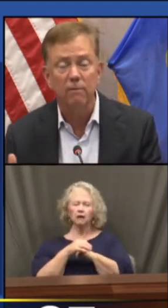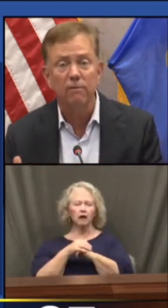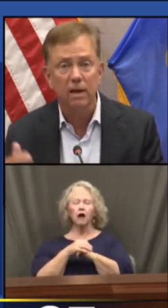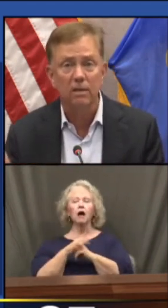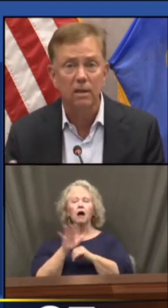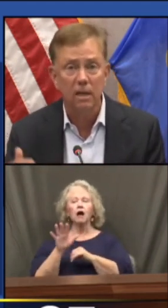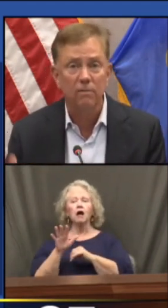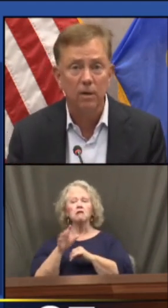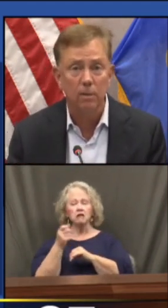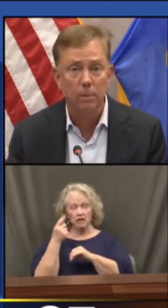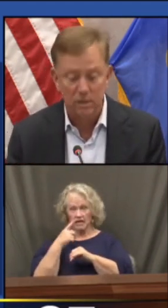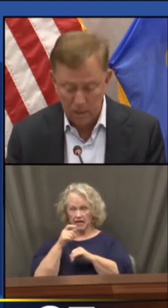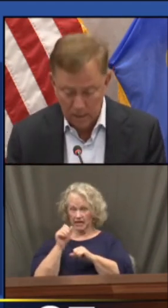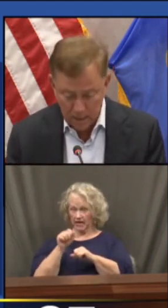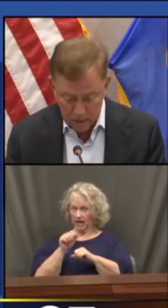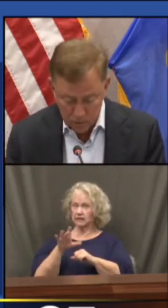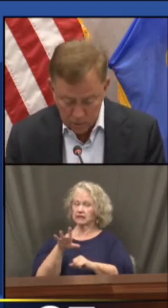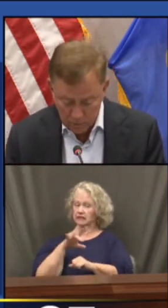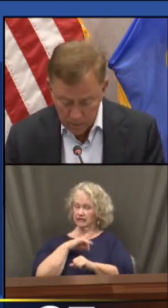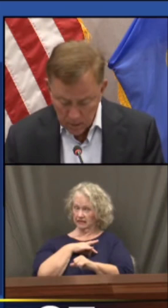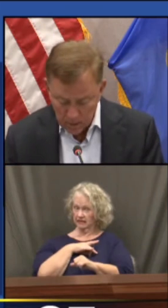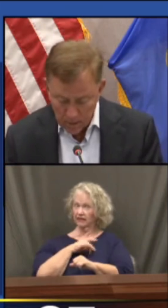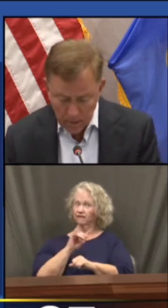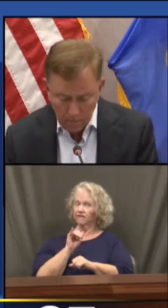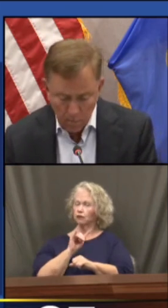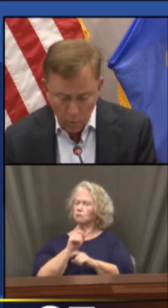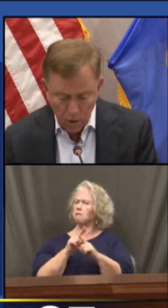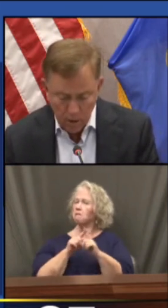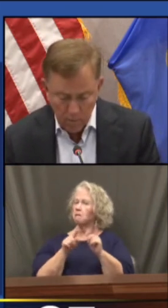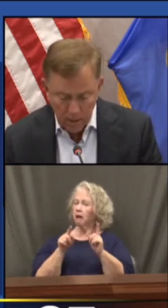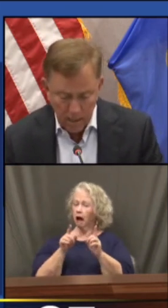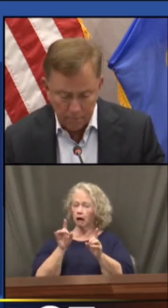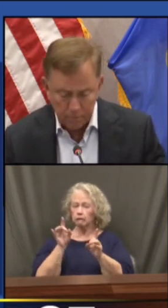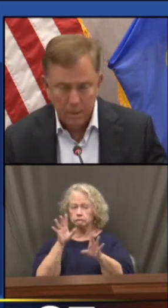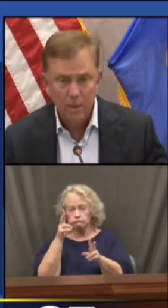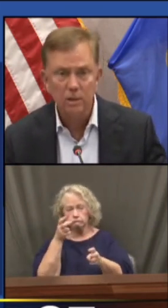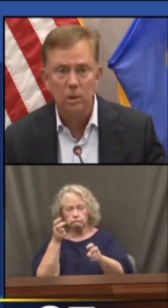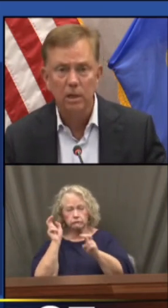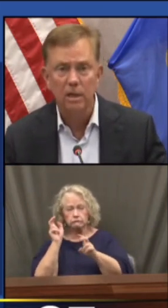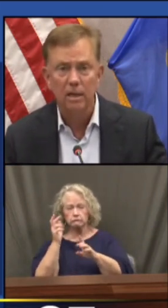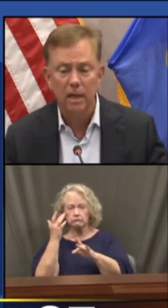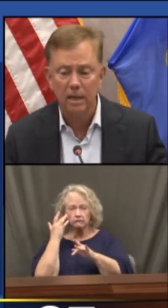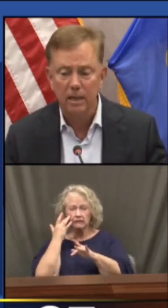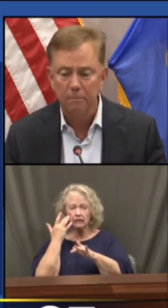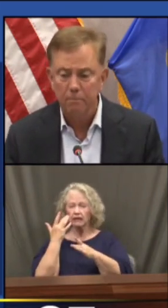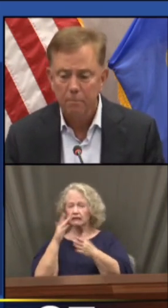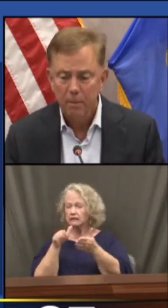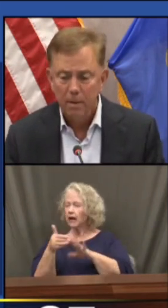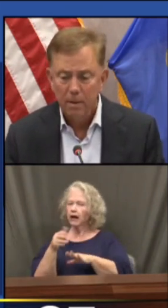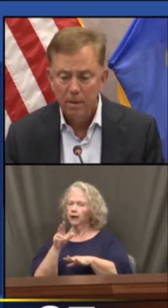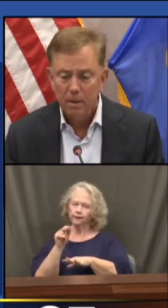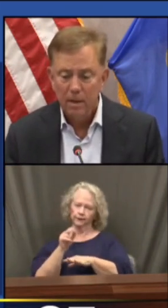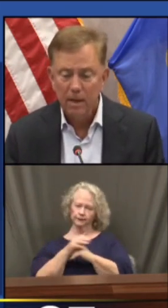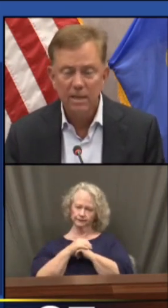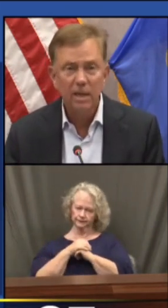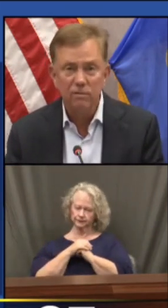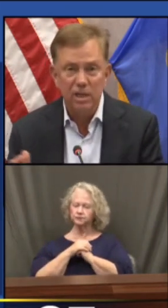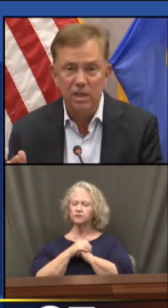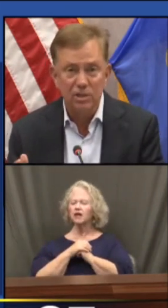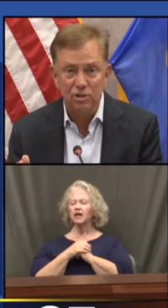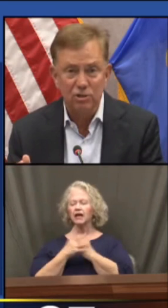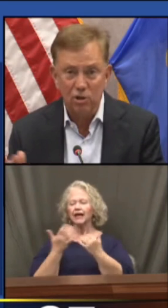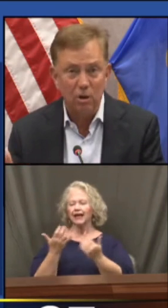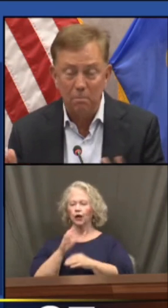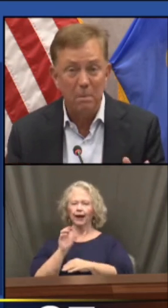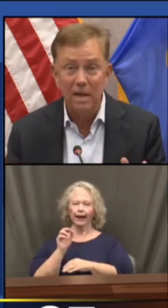seriously infected, even in a place like Israel. More to come on that. Let's look at Connecticut. I think you've